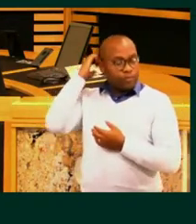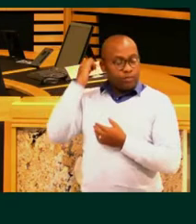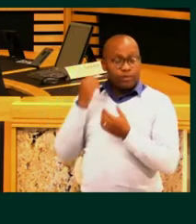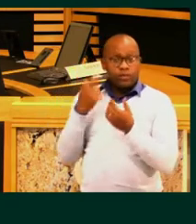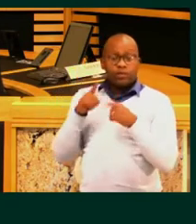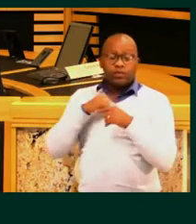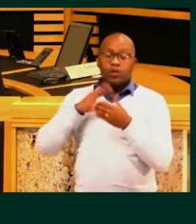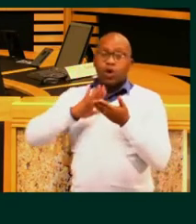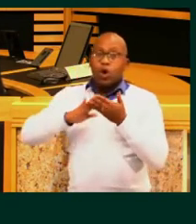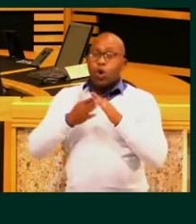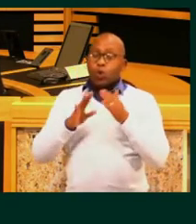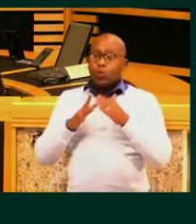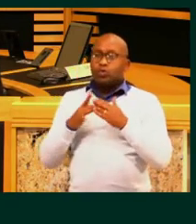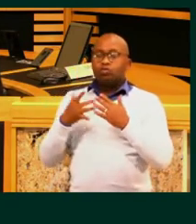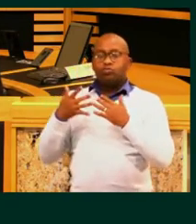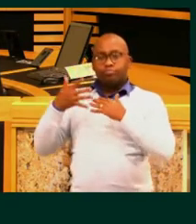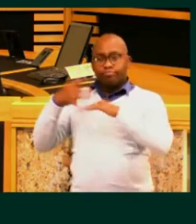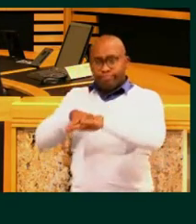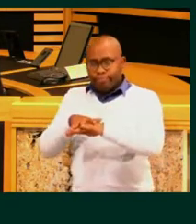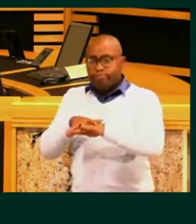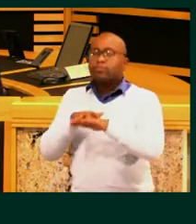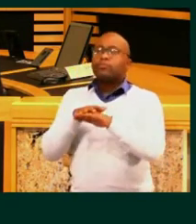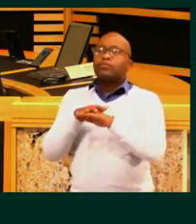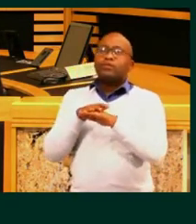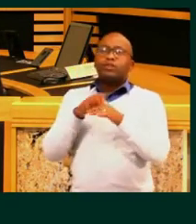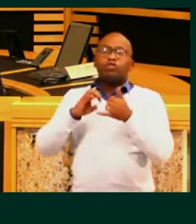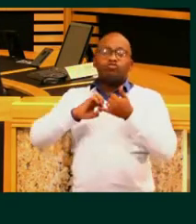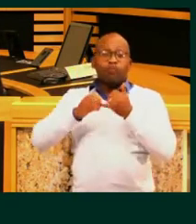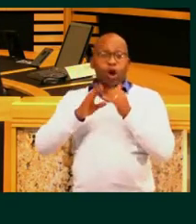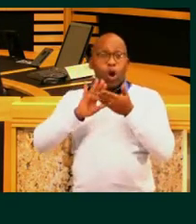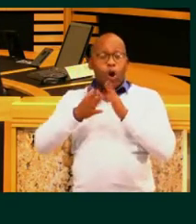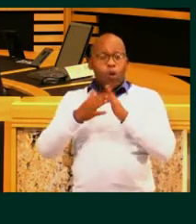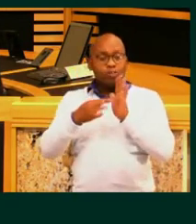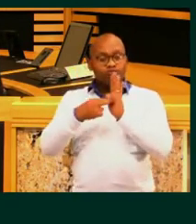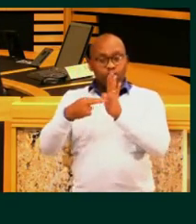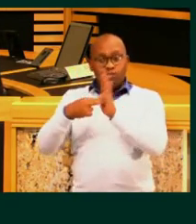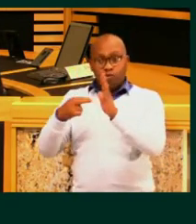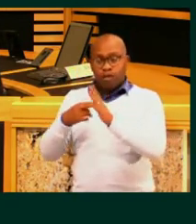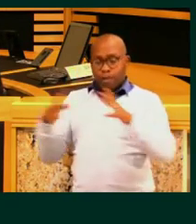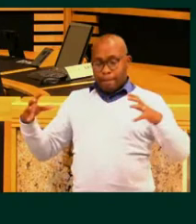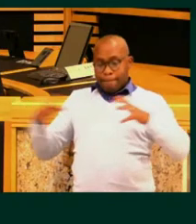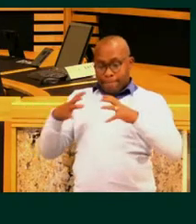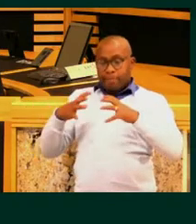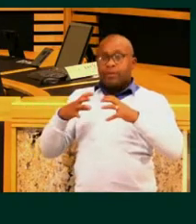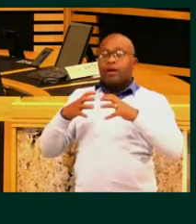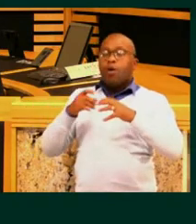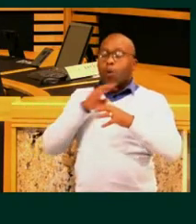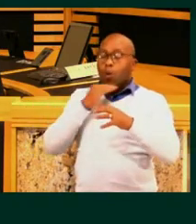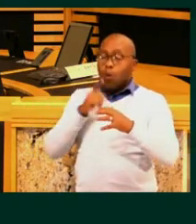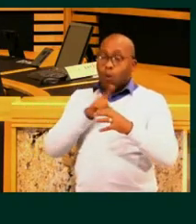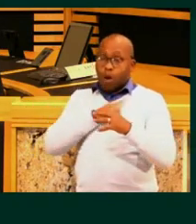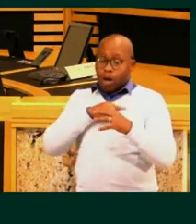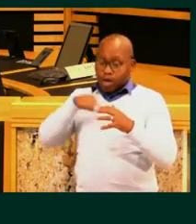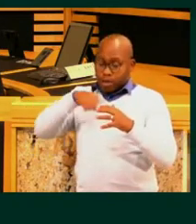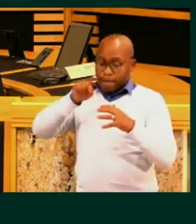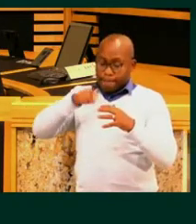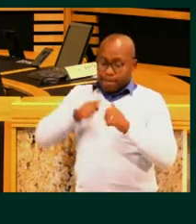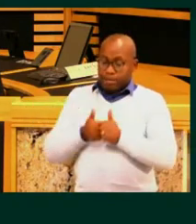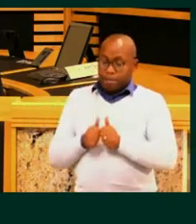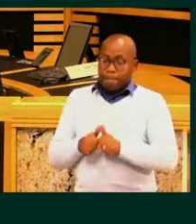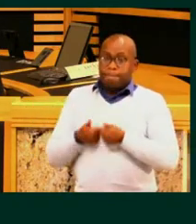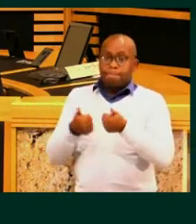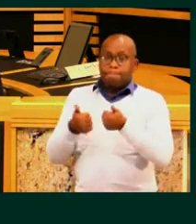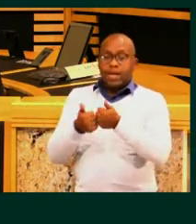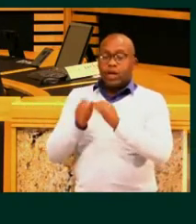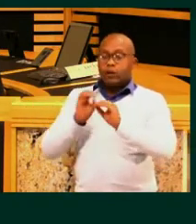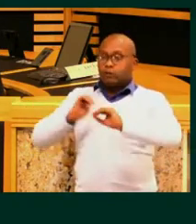engagements active involvement with Community Representatives which is essential by collaborating with local leaders and influencers